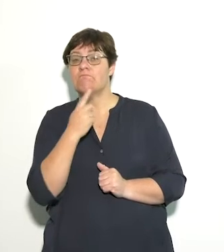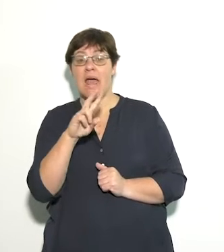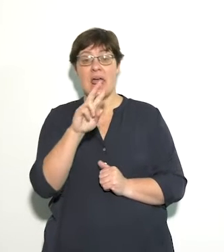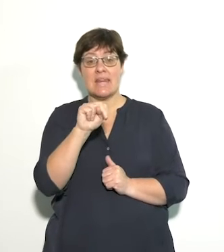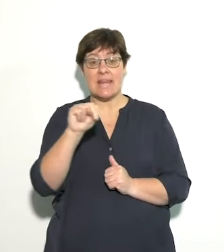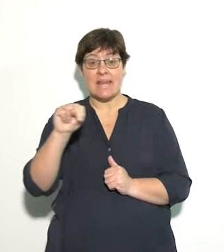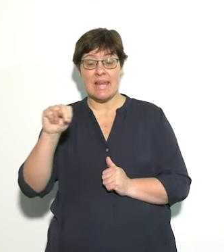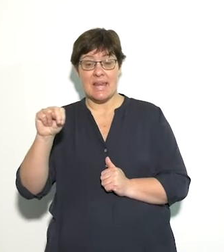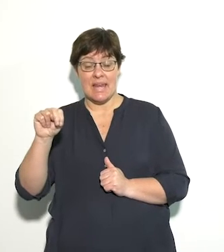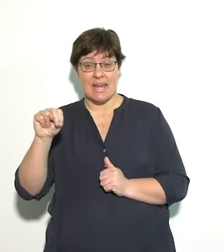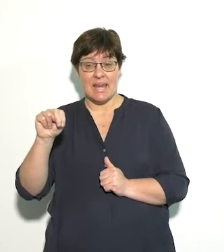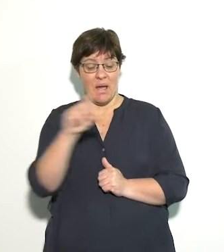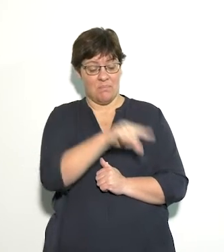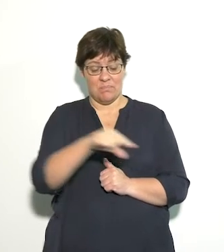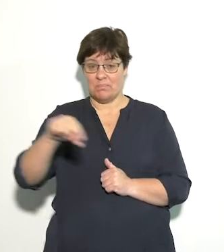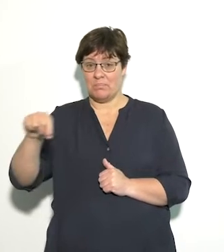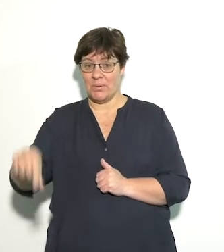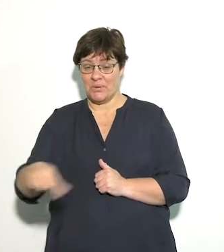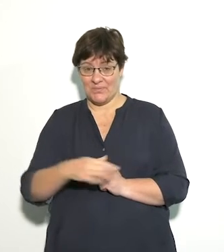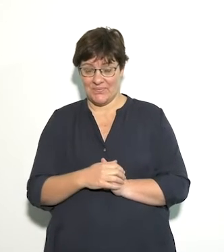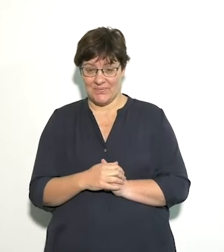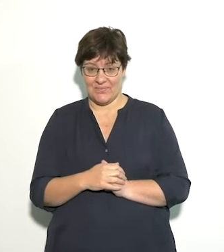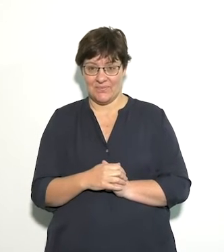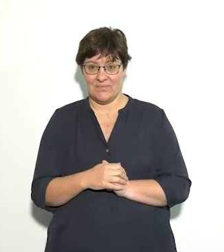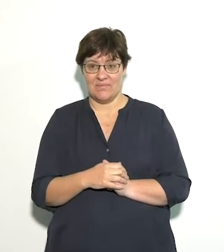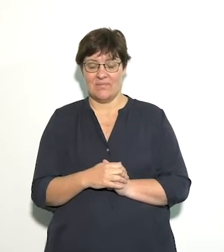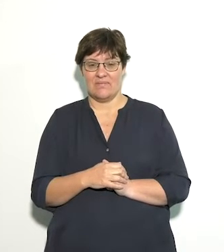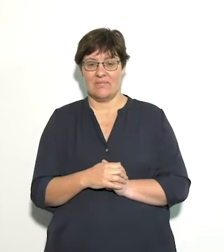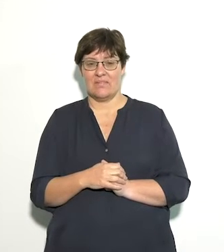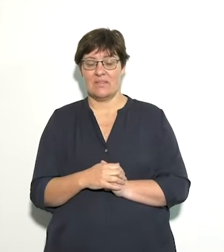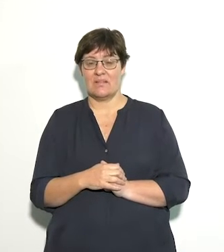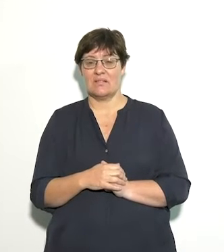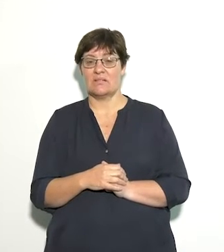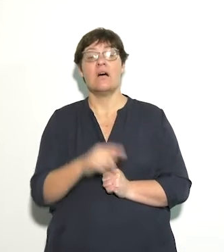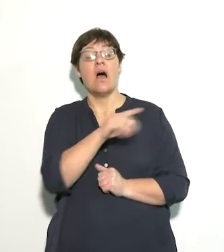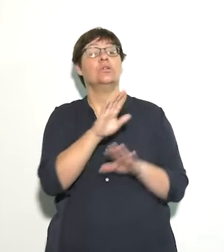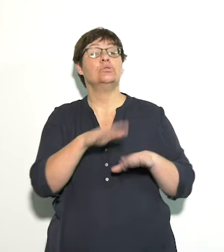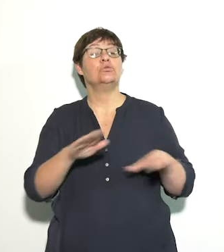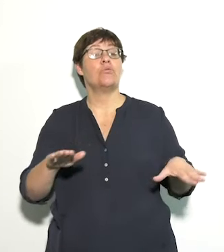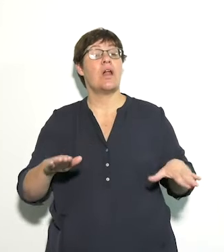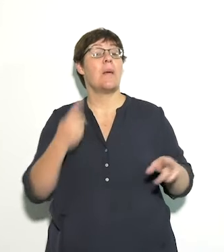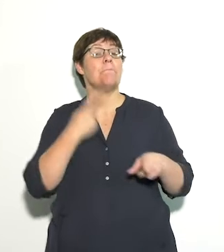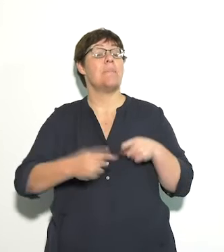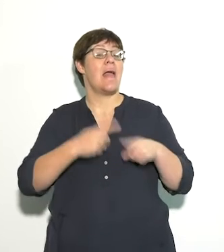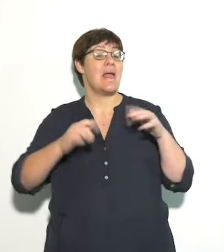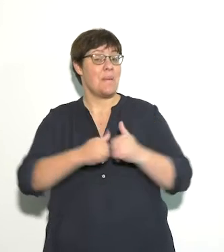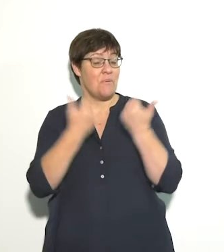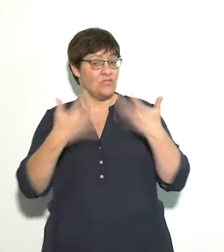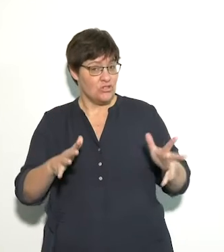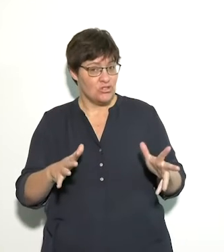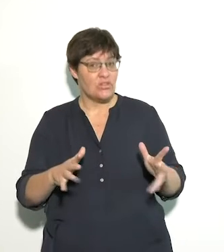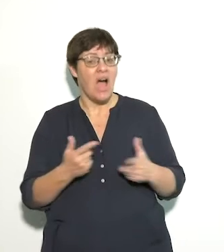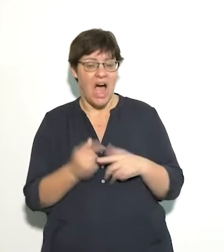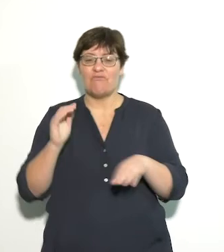says n? There you go. Pop it in the cup. Once the children are good at playing this game, they can play